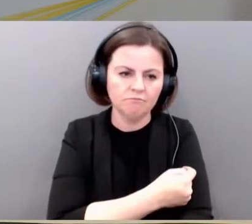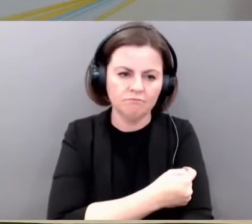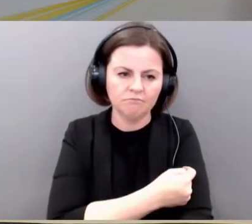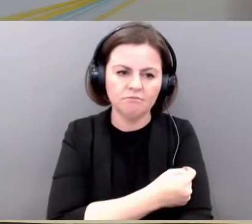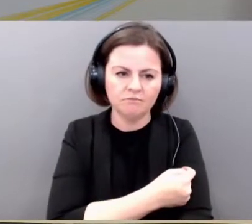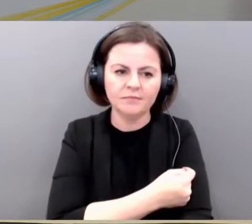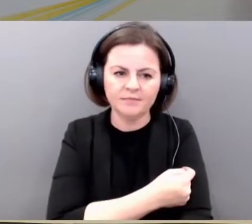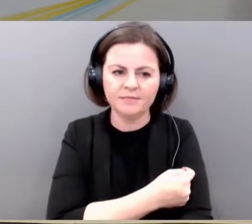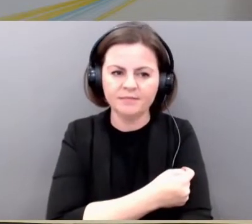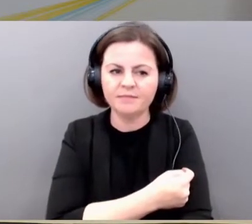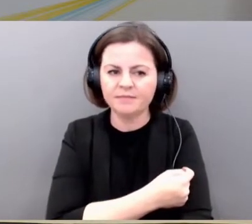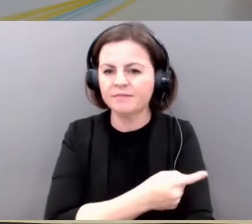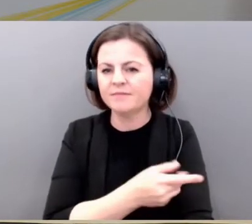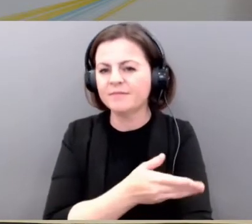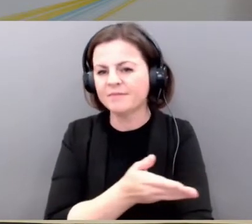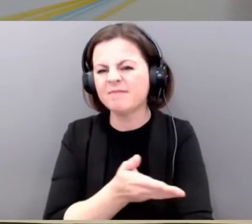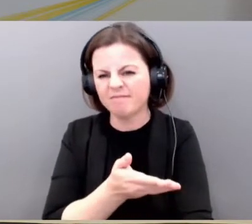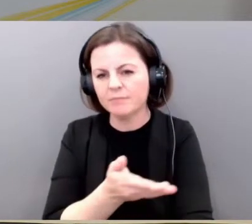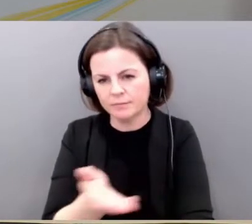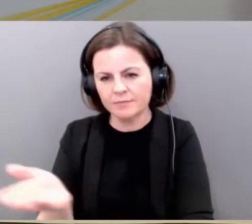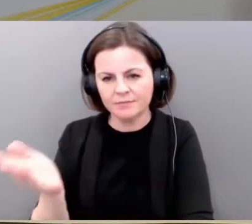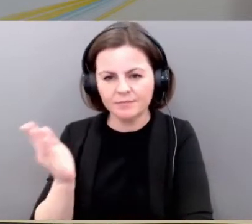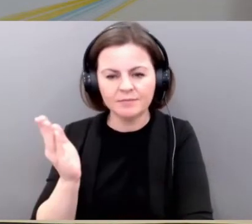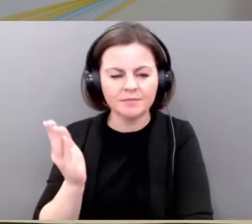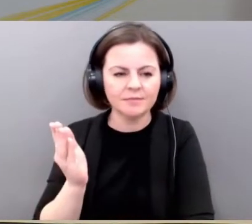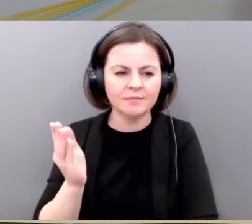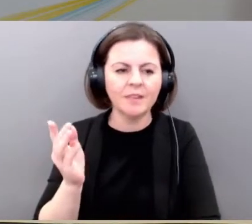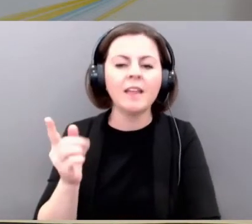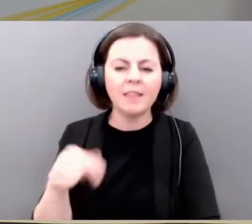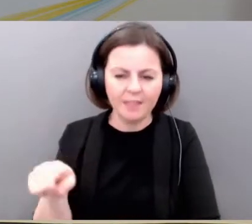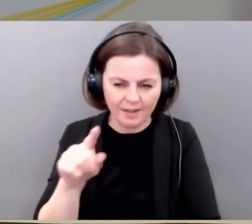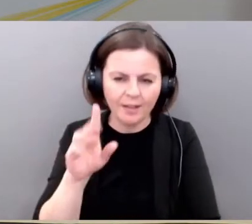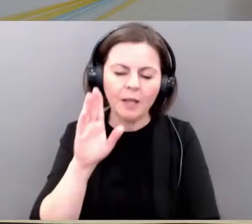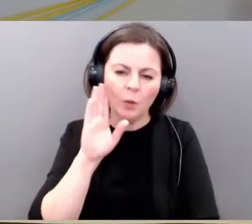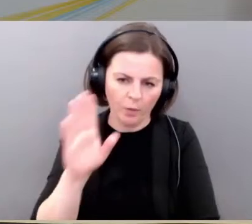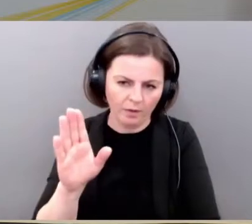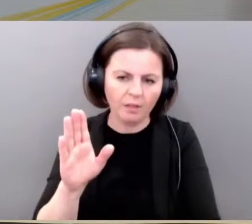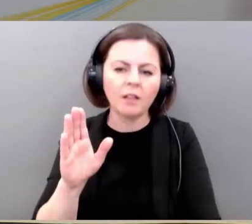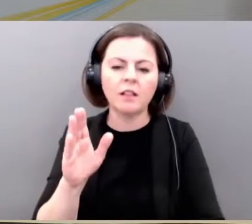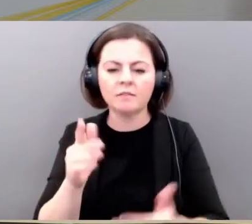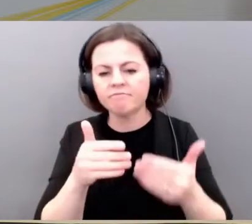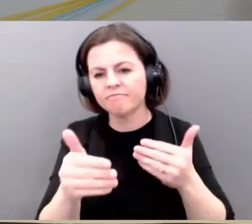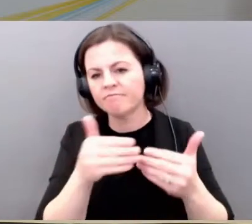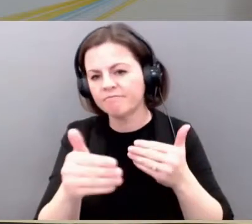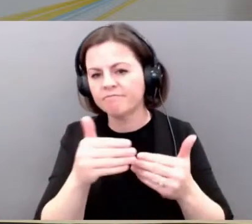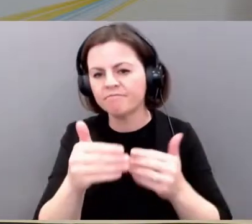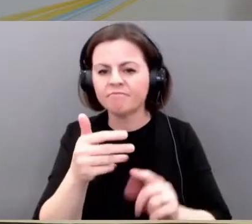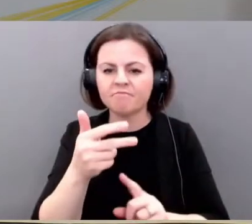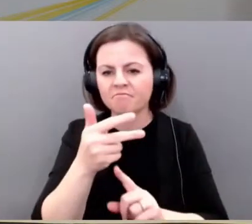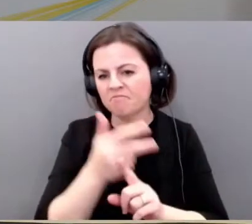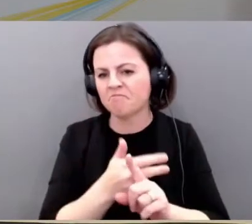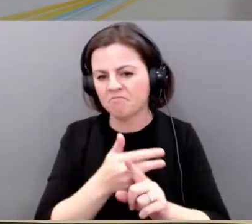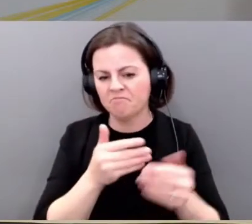made available to them. So those groups will get done in these next couple of